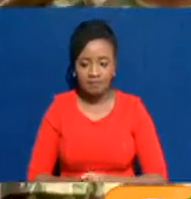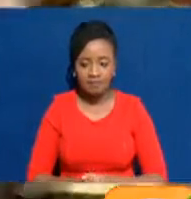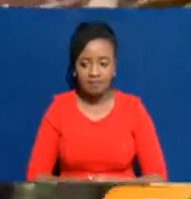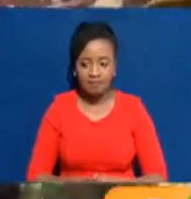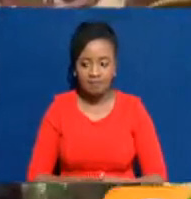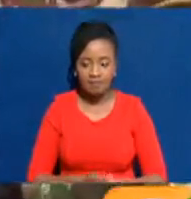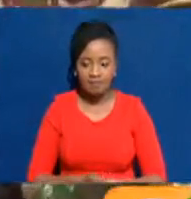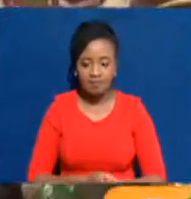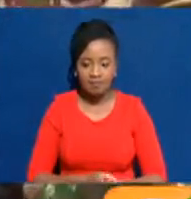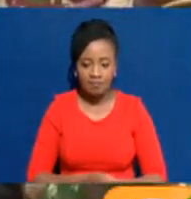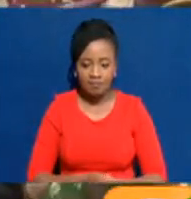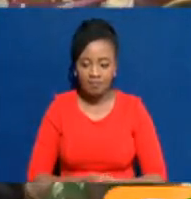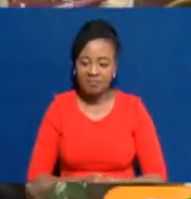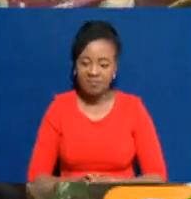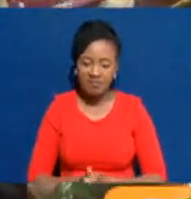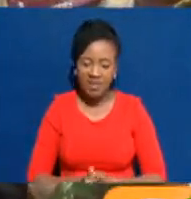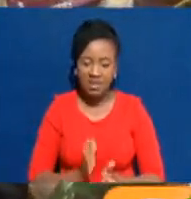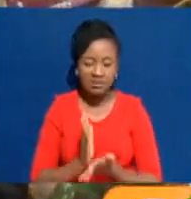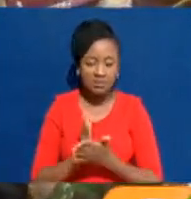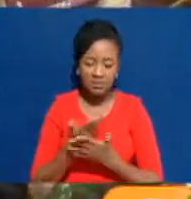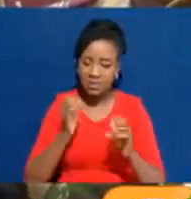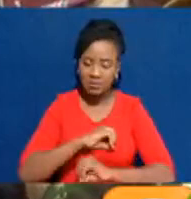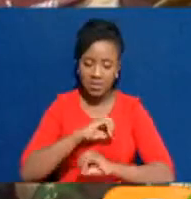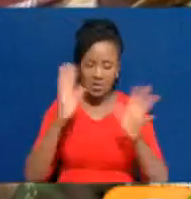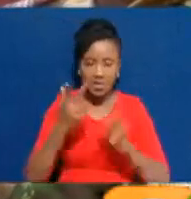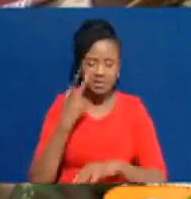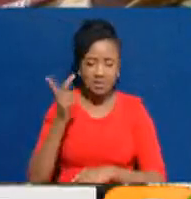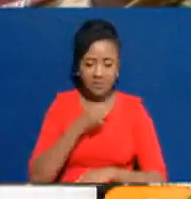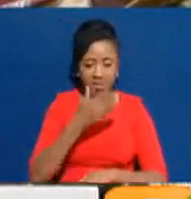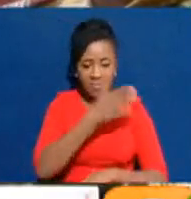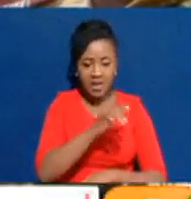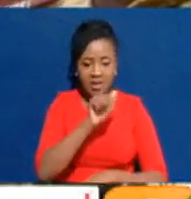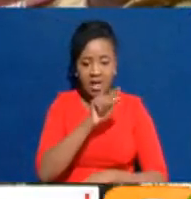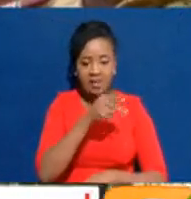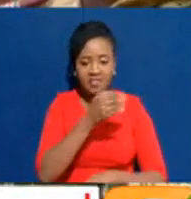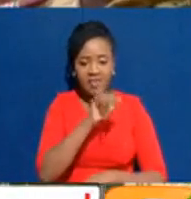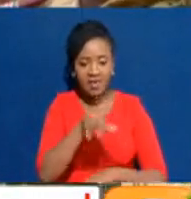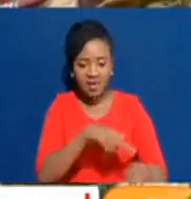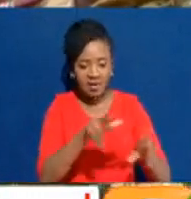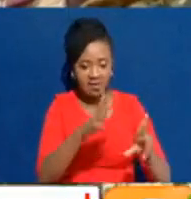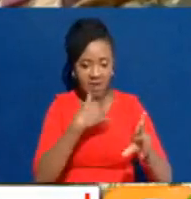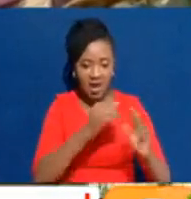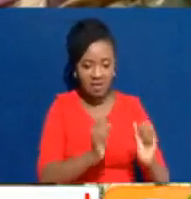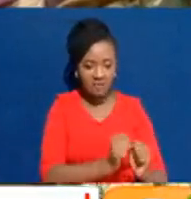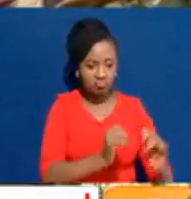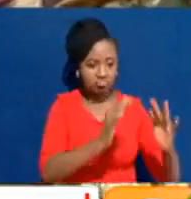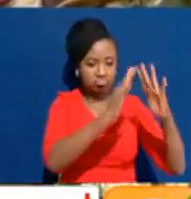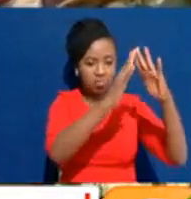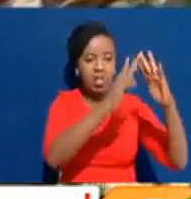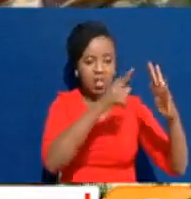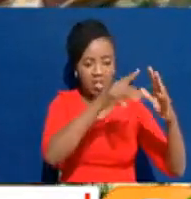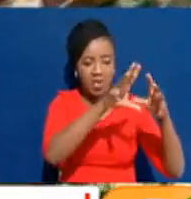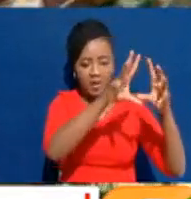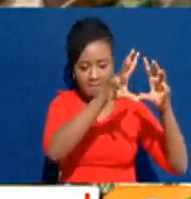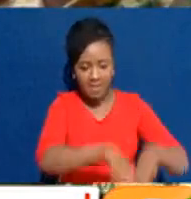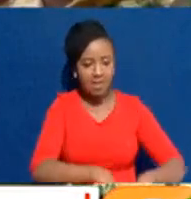Some of them we can directly link to the vandalism case we had in the river, where vandals attempted to bring